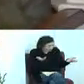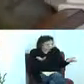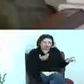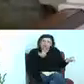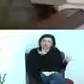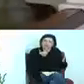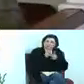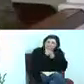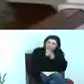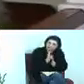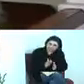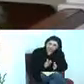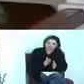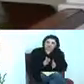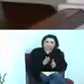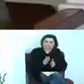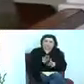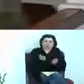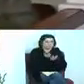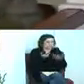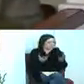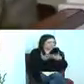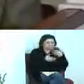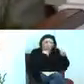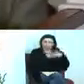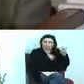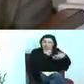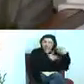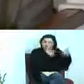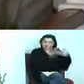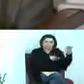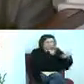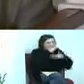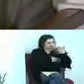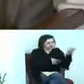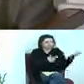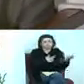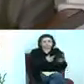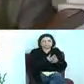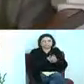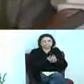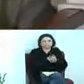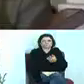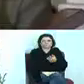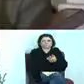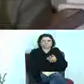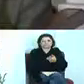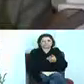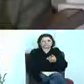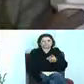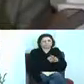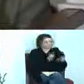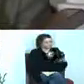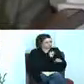leader, everything is working for us, growing, programmed, working like we